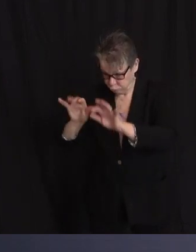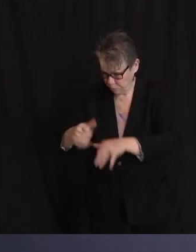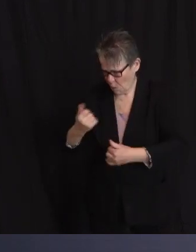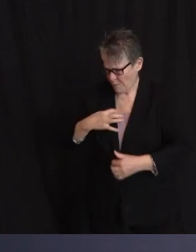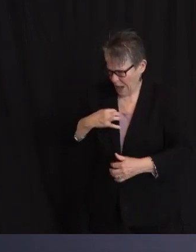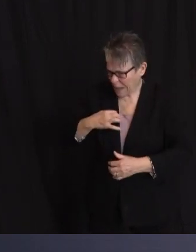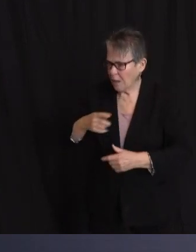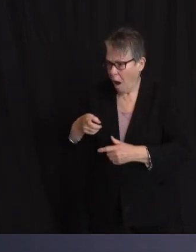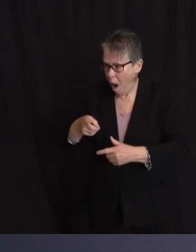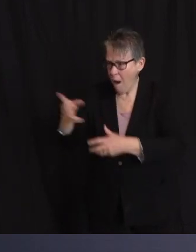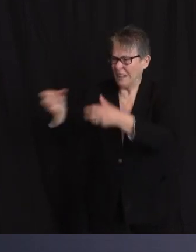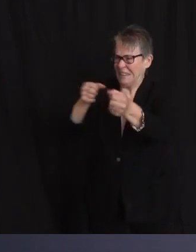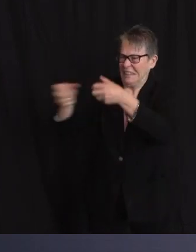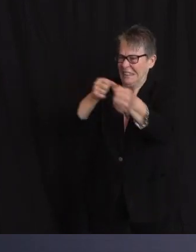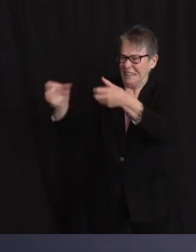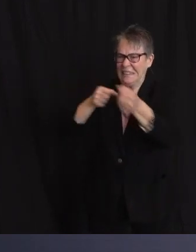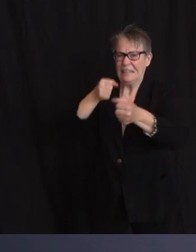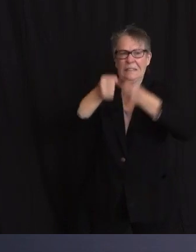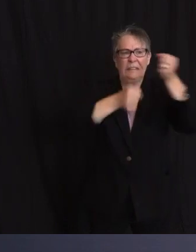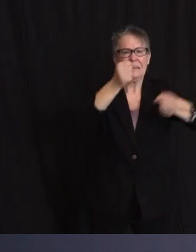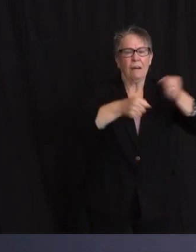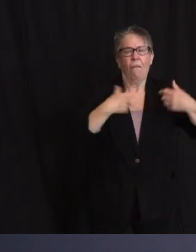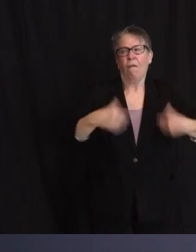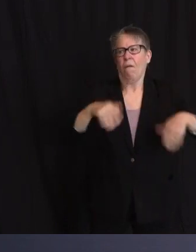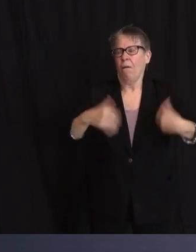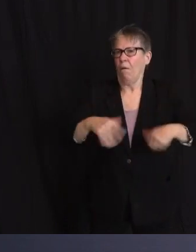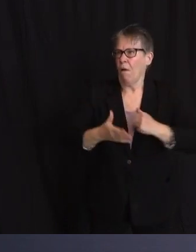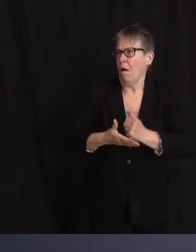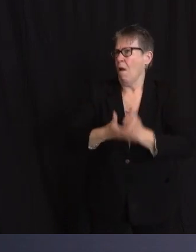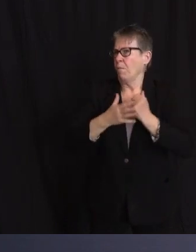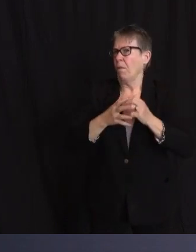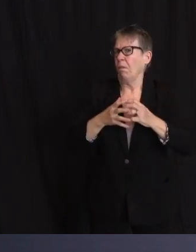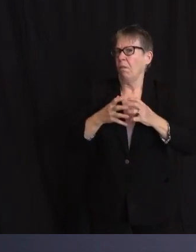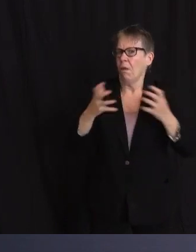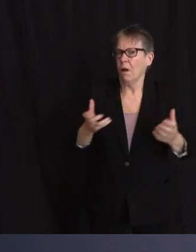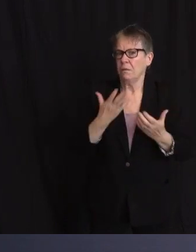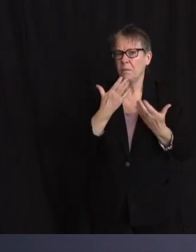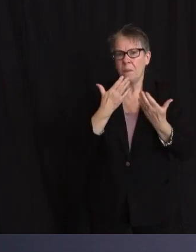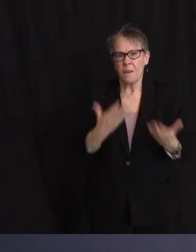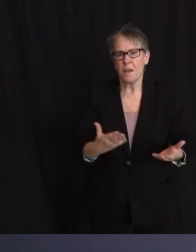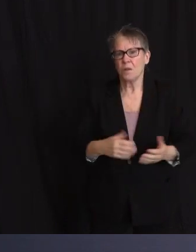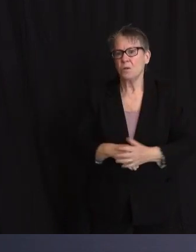and sadly, as the governor shared, 177 new deaths.